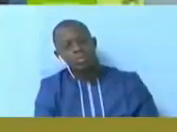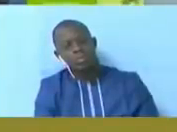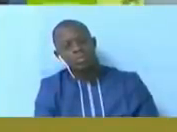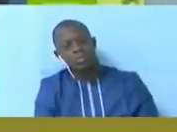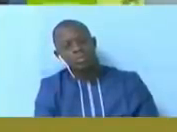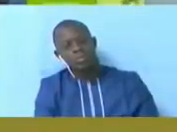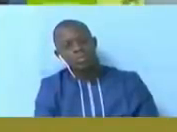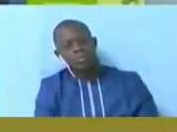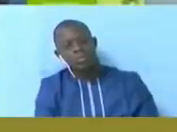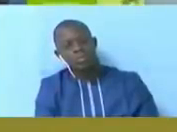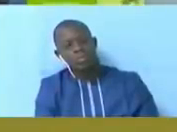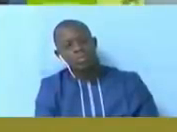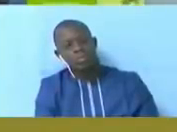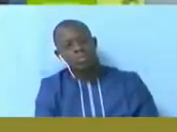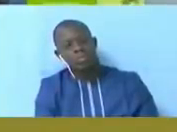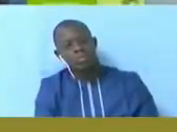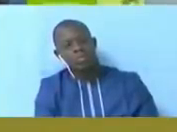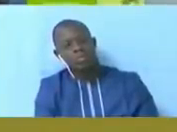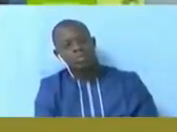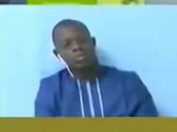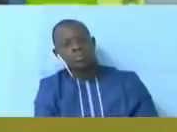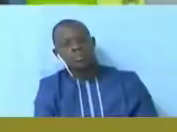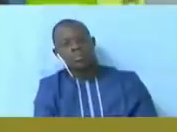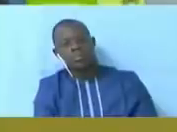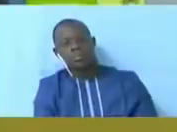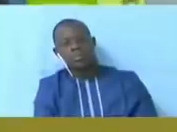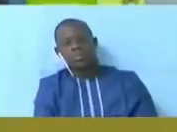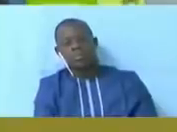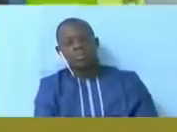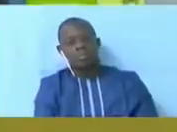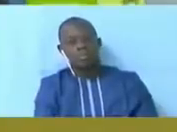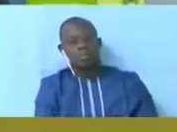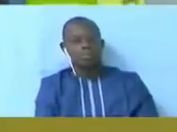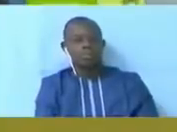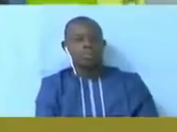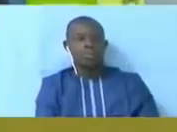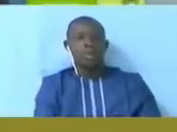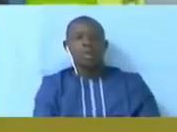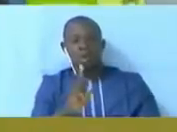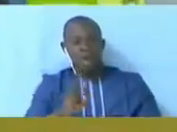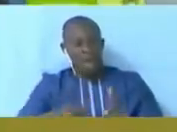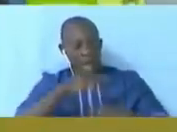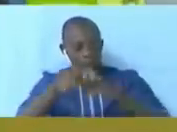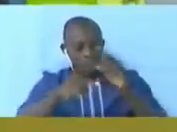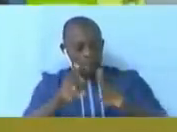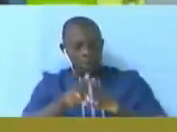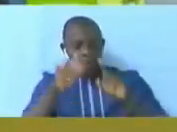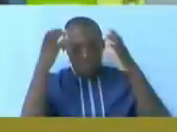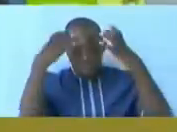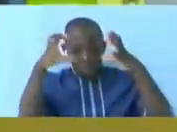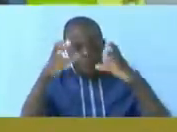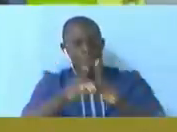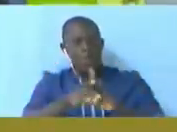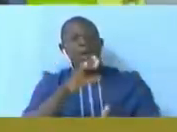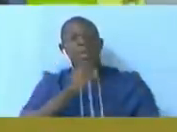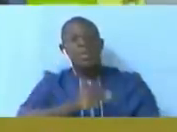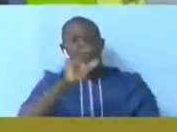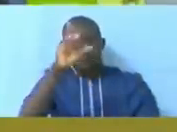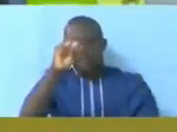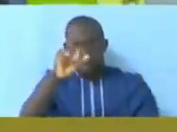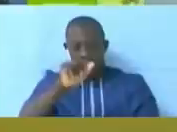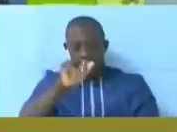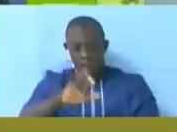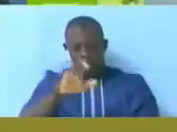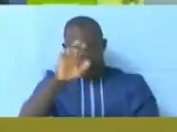ko tutula je. But the case of Mr. Dabo brought three changes in the law. But Mr. Dabo la ko ay